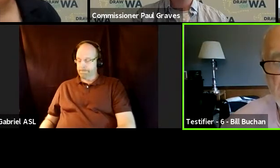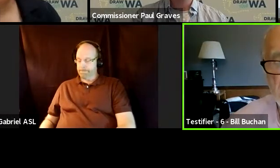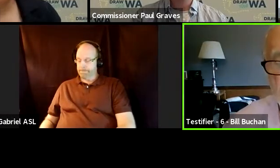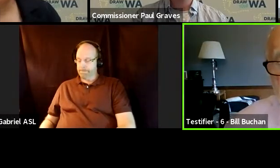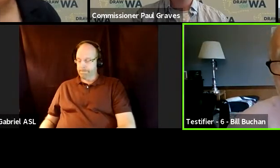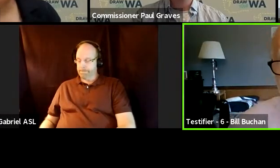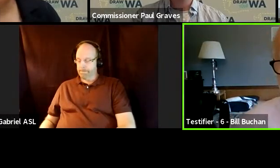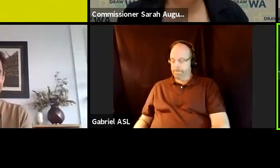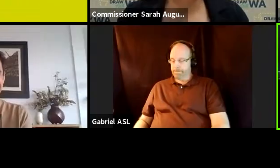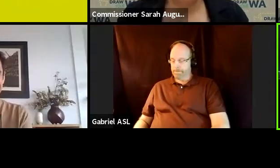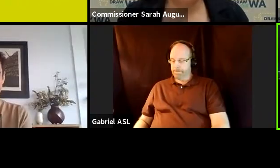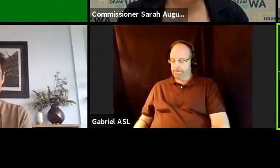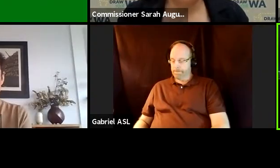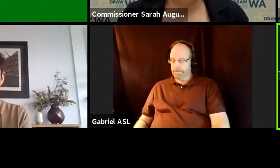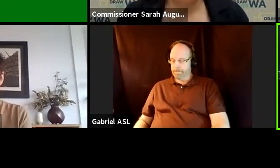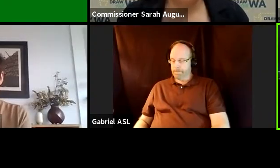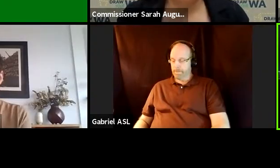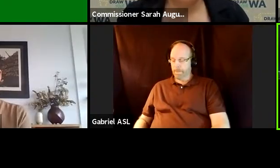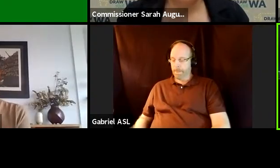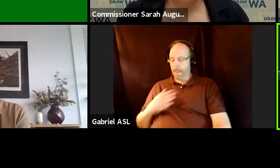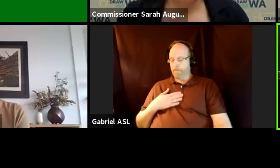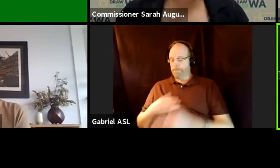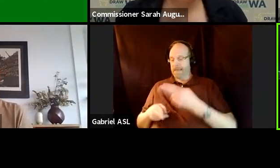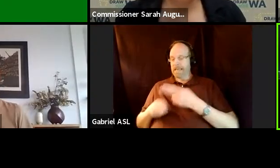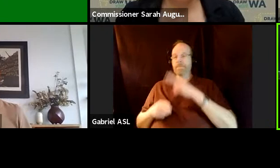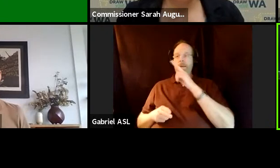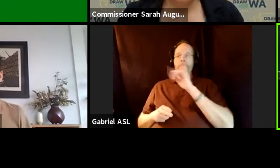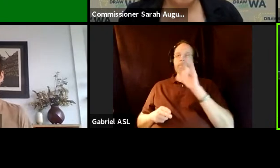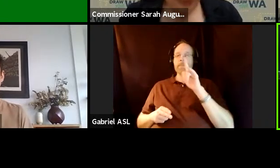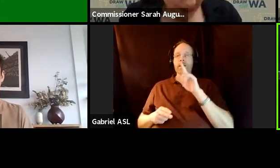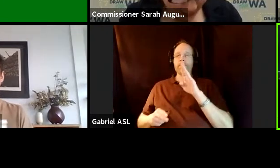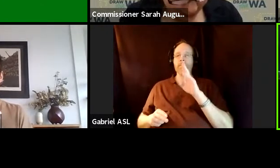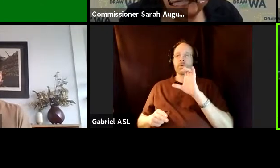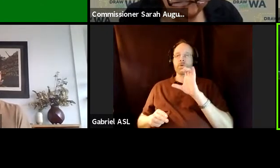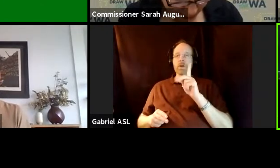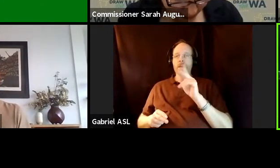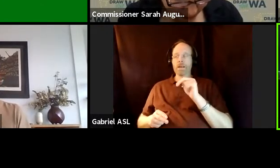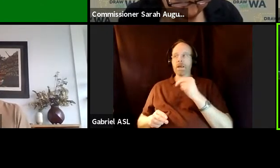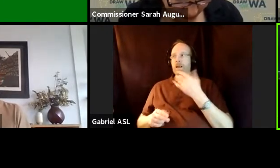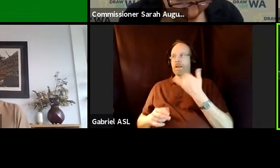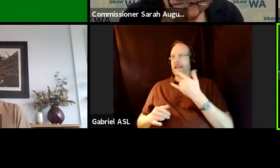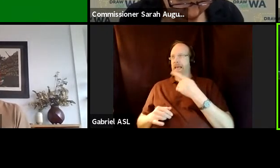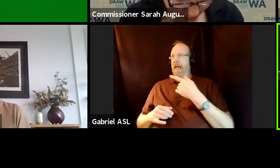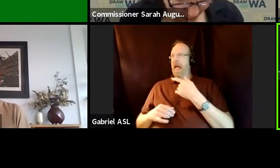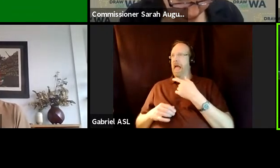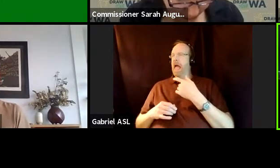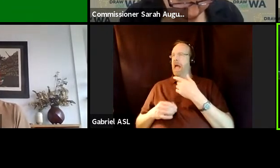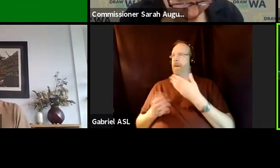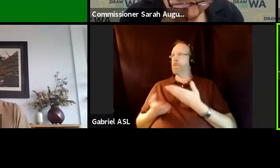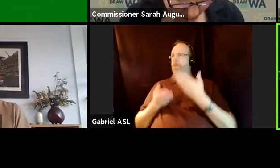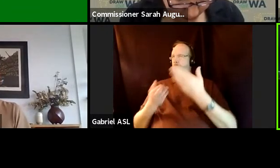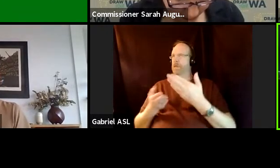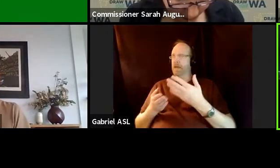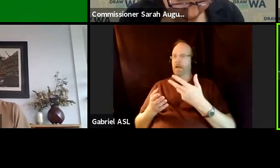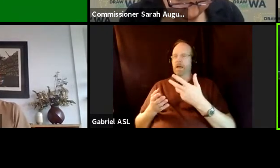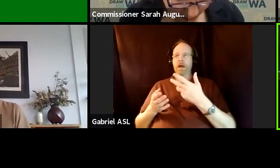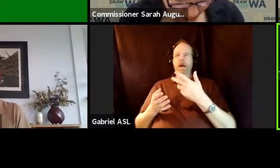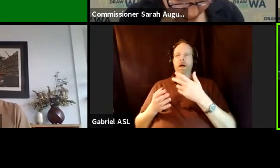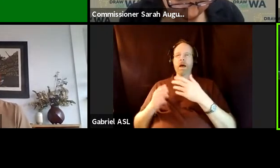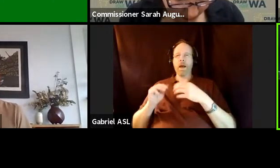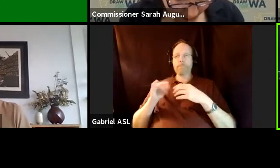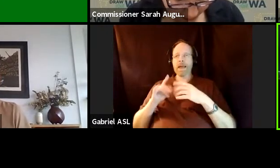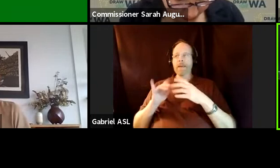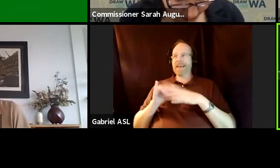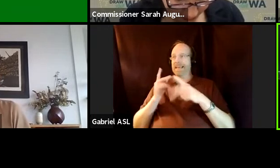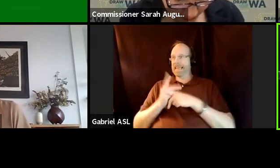My name is Bill Buchan. Today, I am proposing a statewide congressional district map that keeps counties whole to the maximum